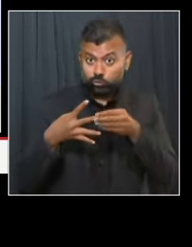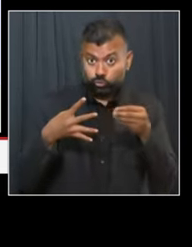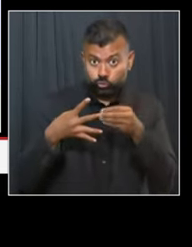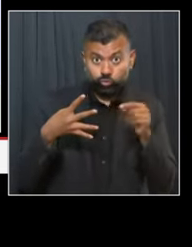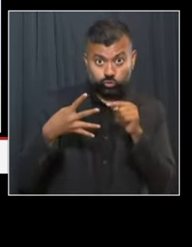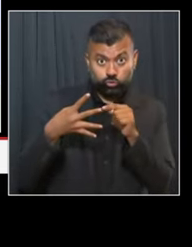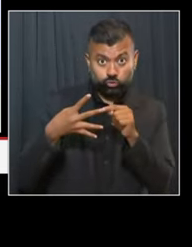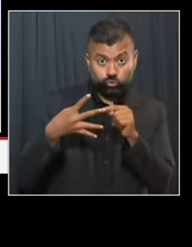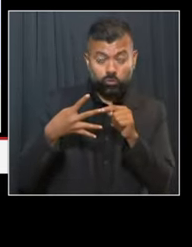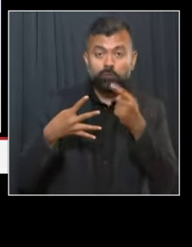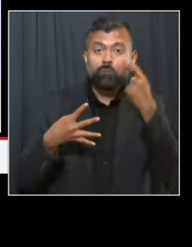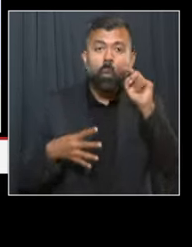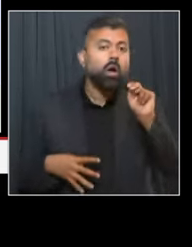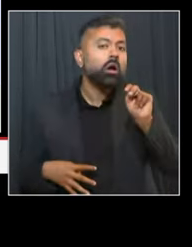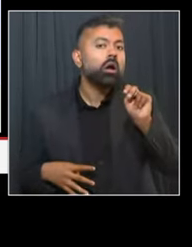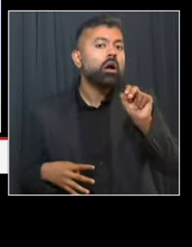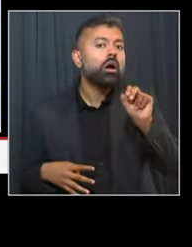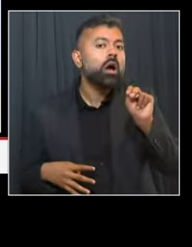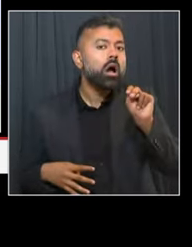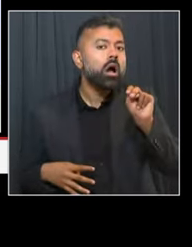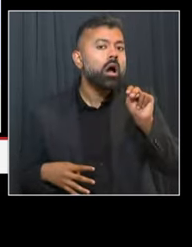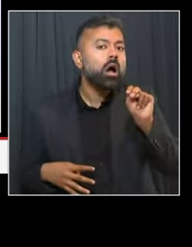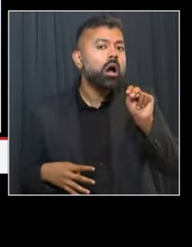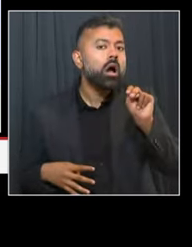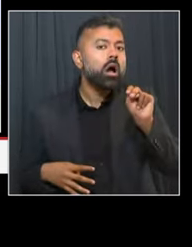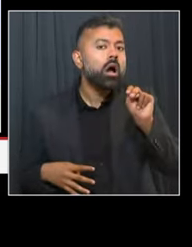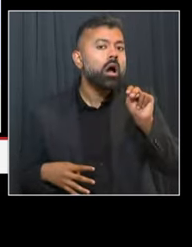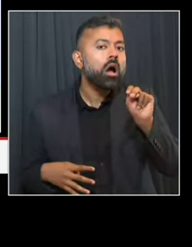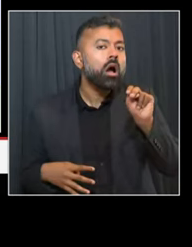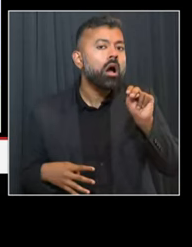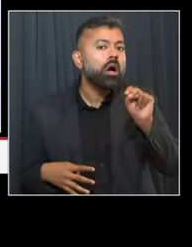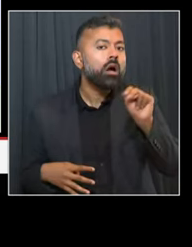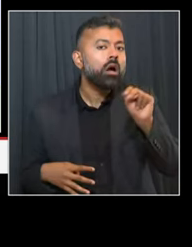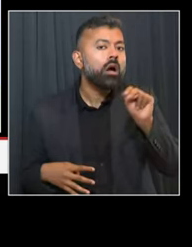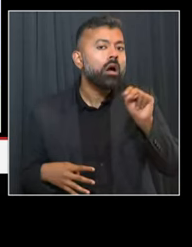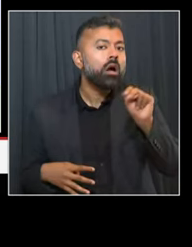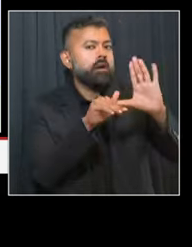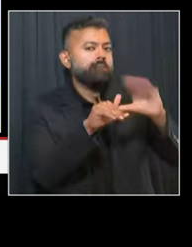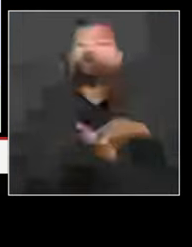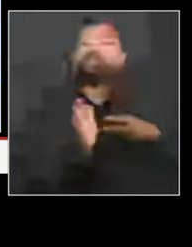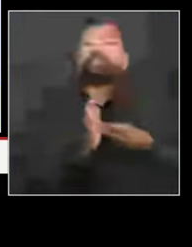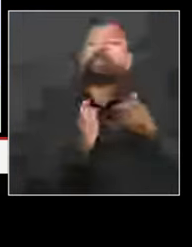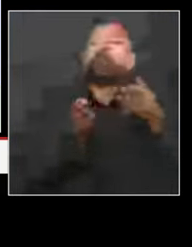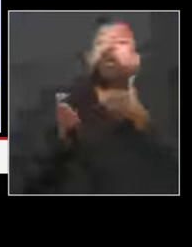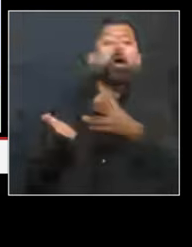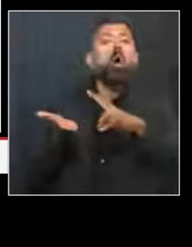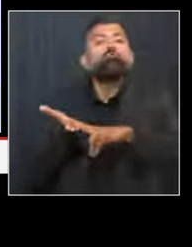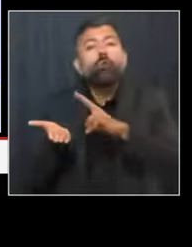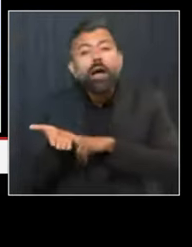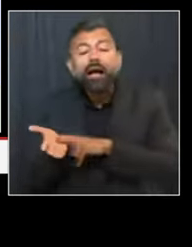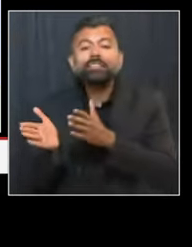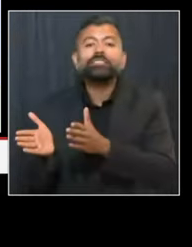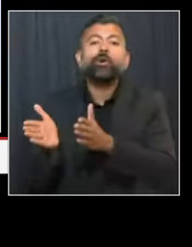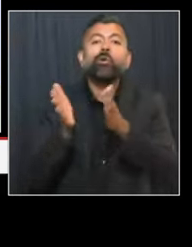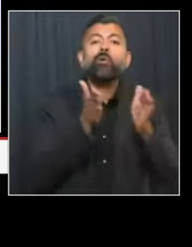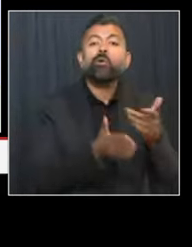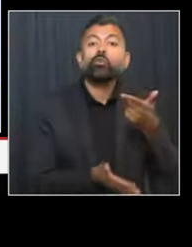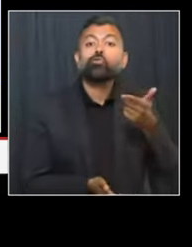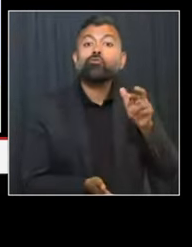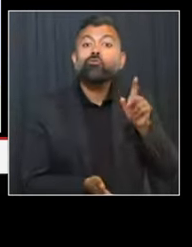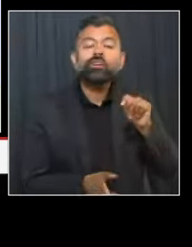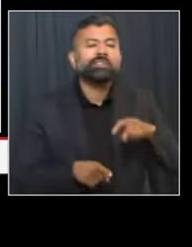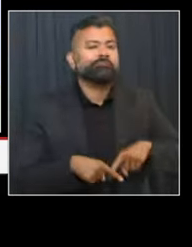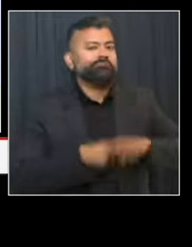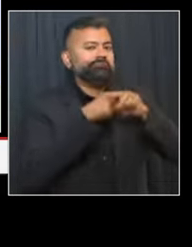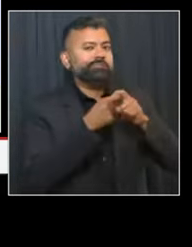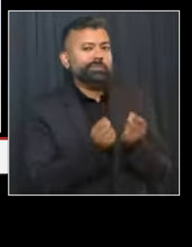like that. We shifted $202 million of expenses in 25 into 26 that we knew we could wait until